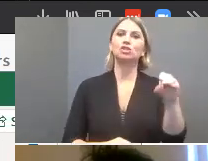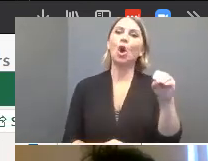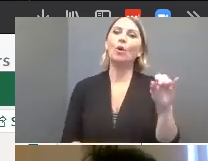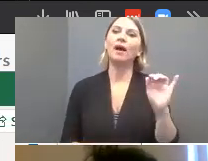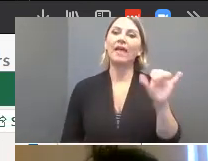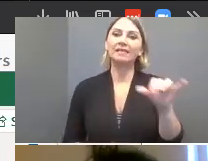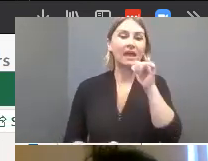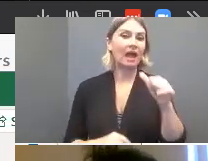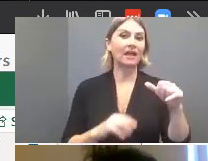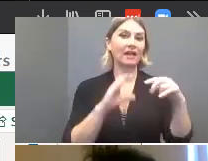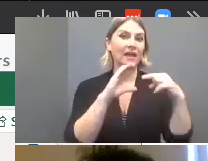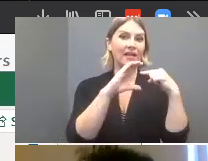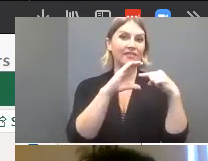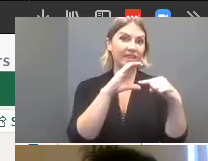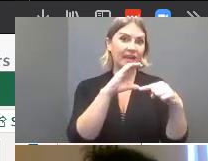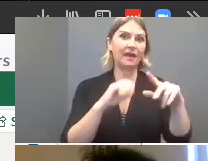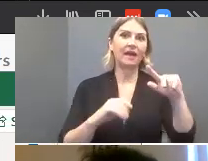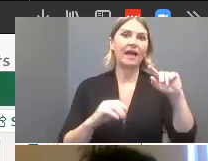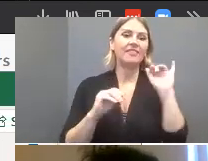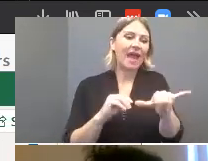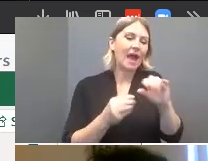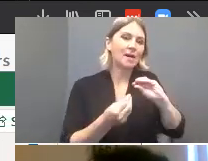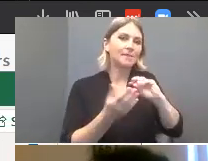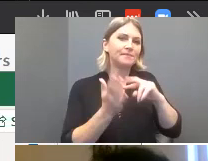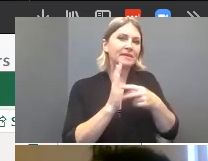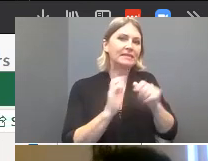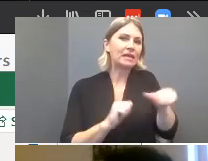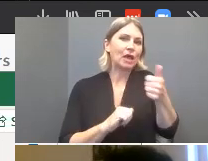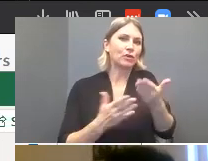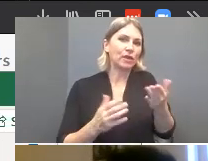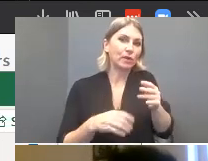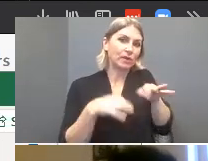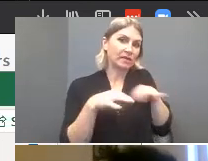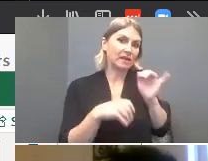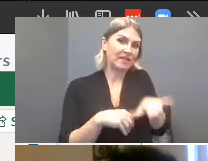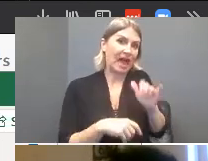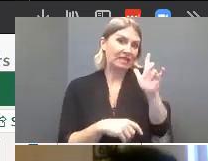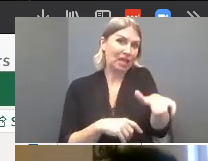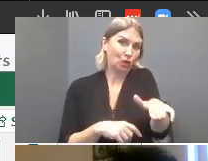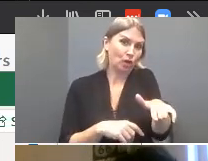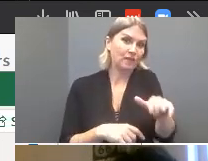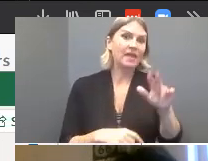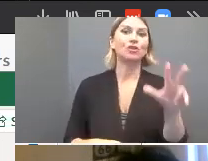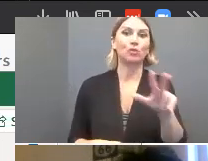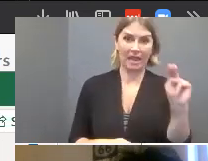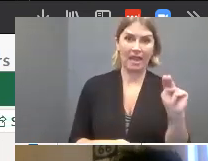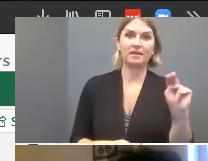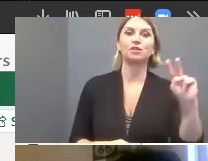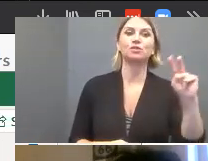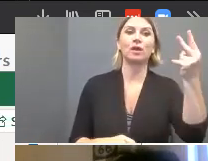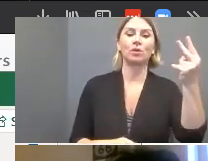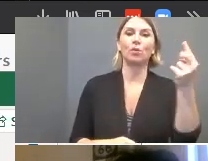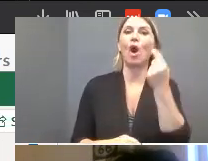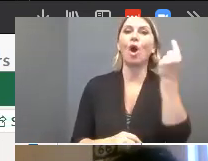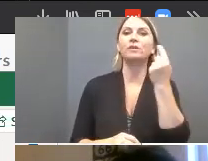not theta. Theta means a different thing. We'll come to theta later. But Sean, 3n squared is always going to be